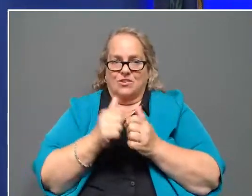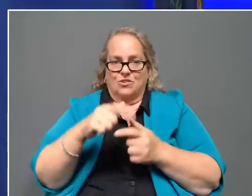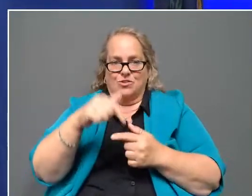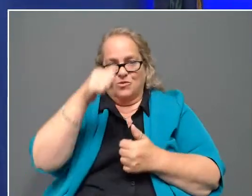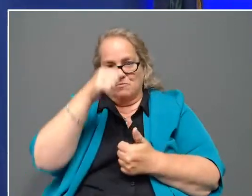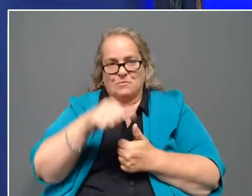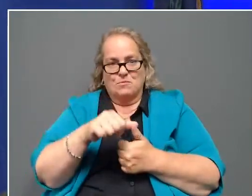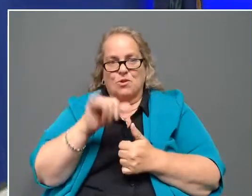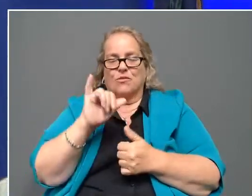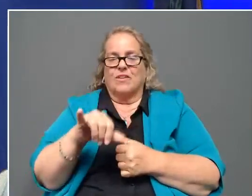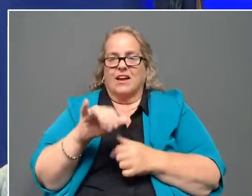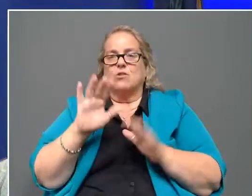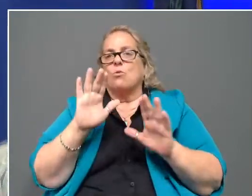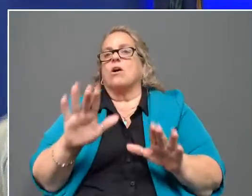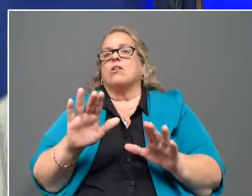occasion.